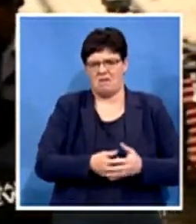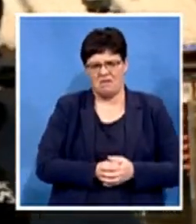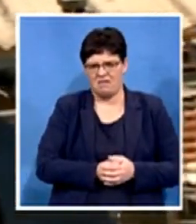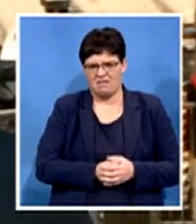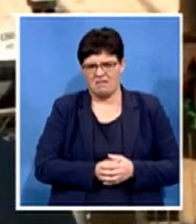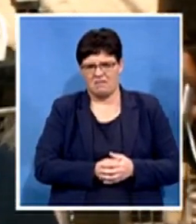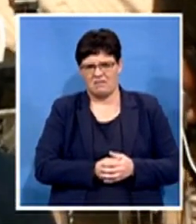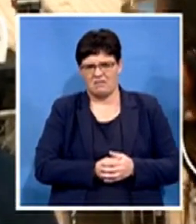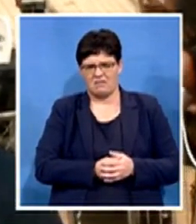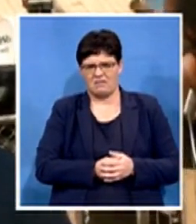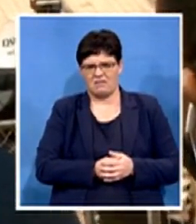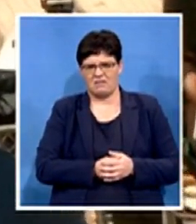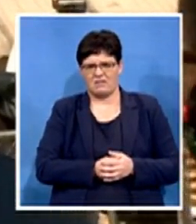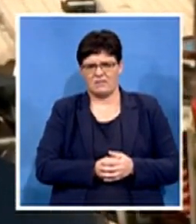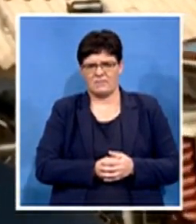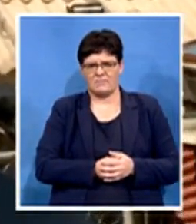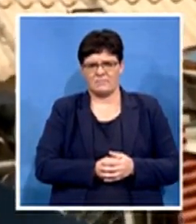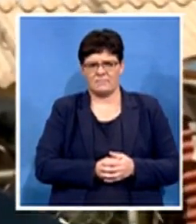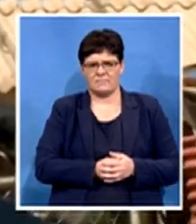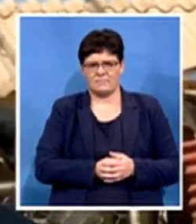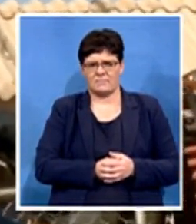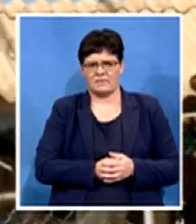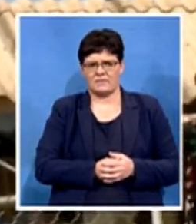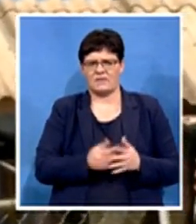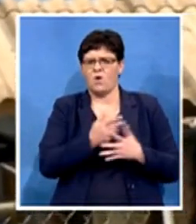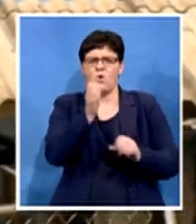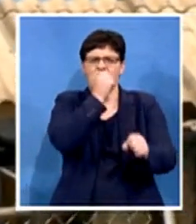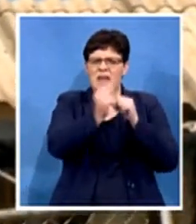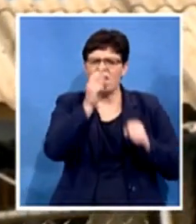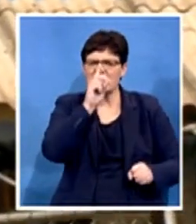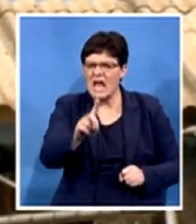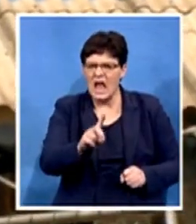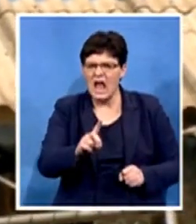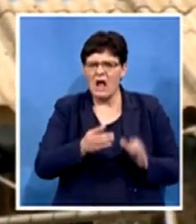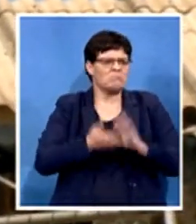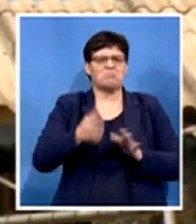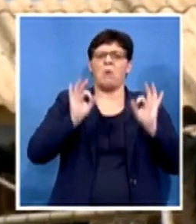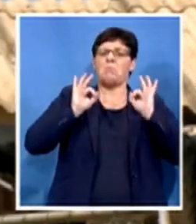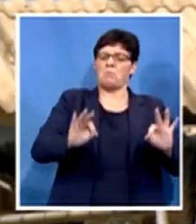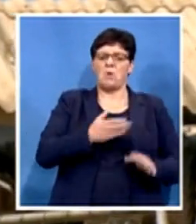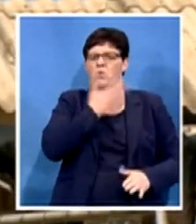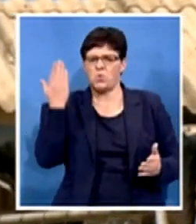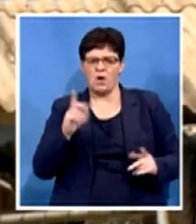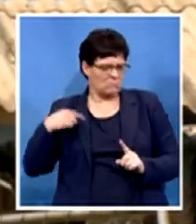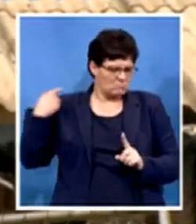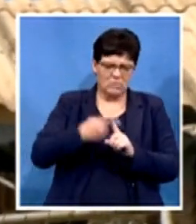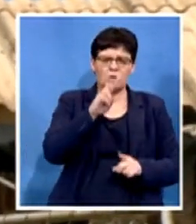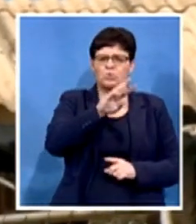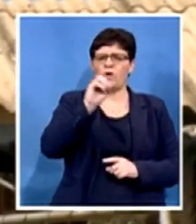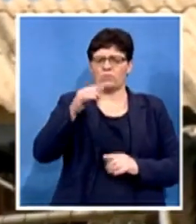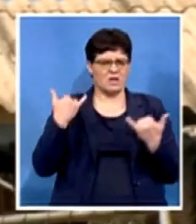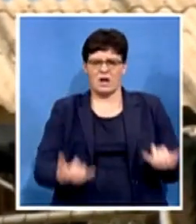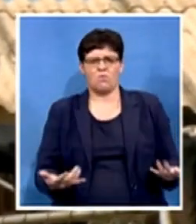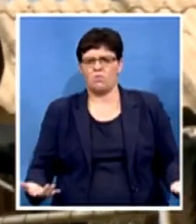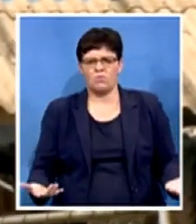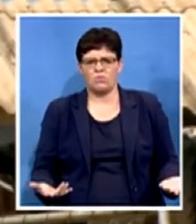awuzuzibona urayithi ushapho. I-asbestos and batshe imali from 2002 abantwana. So into eyi-one siyathula thina but asiyazi ubaxele